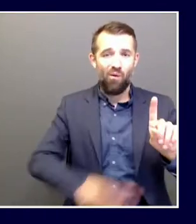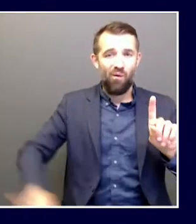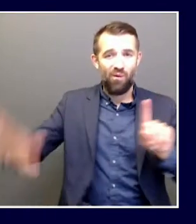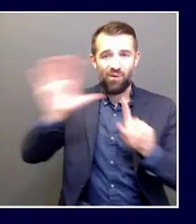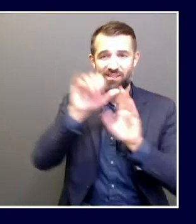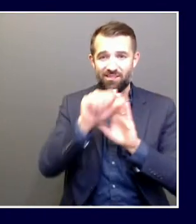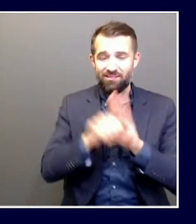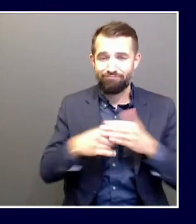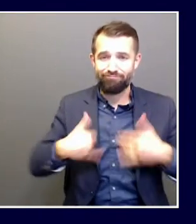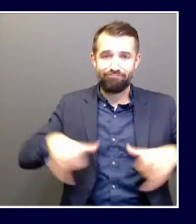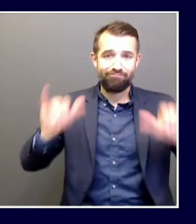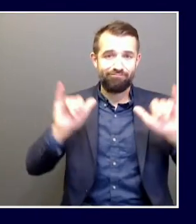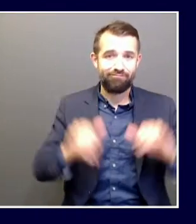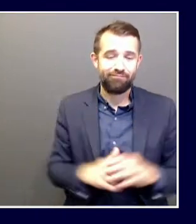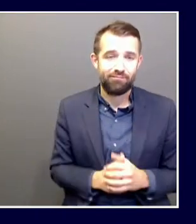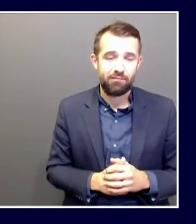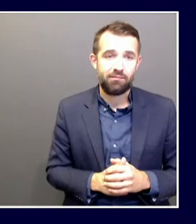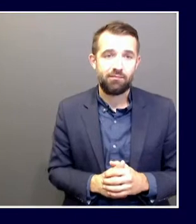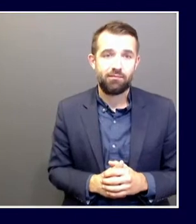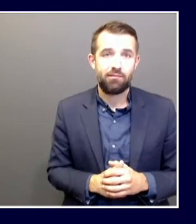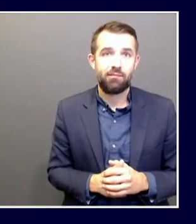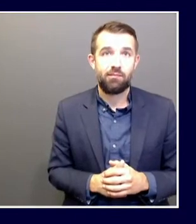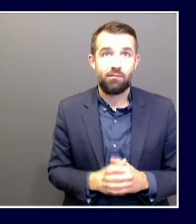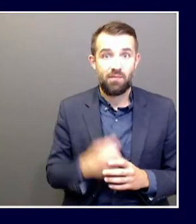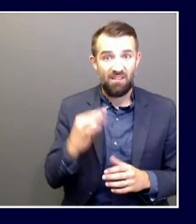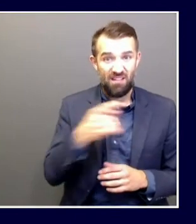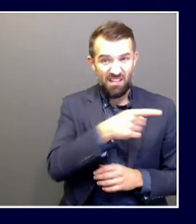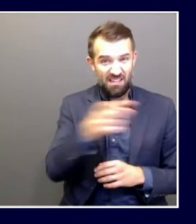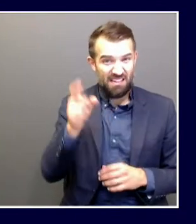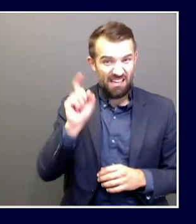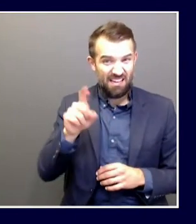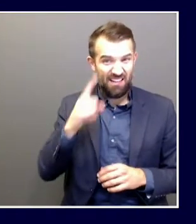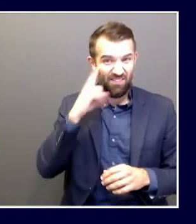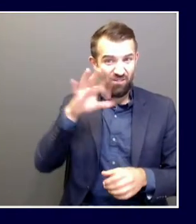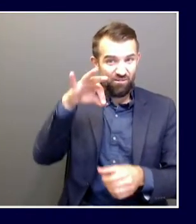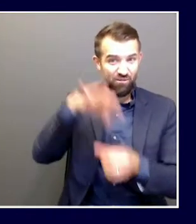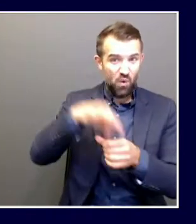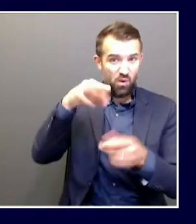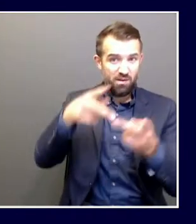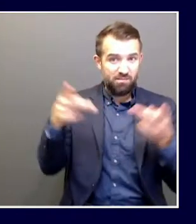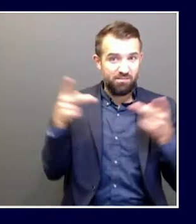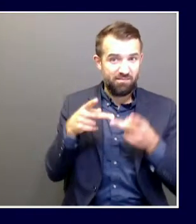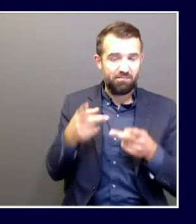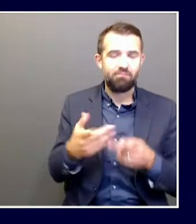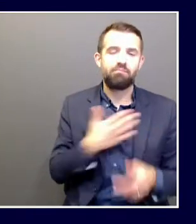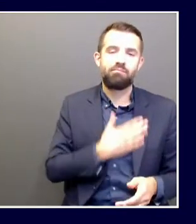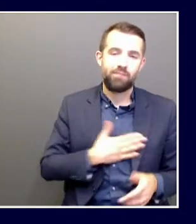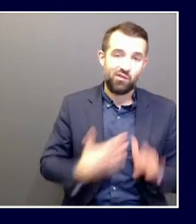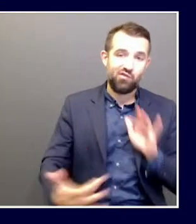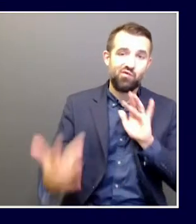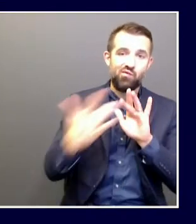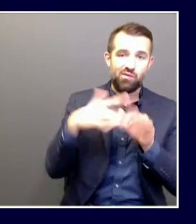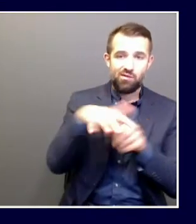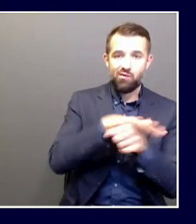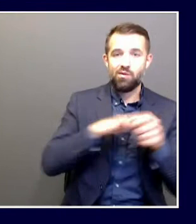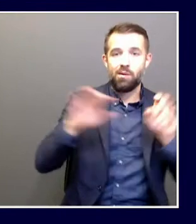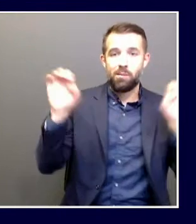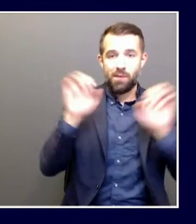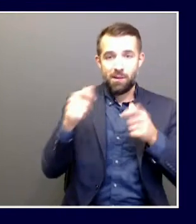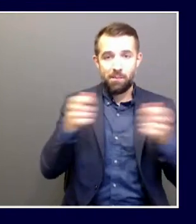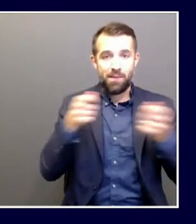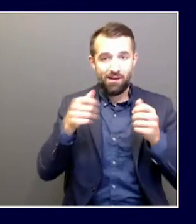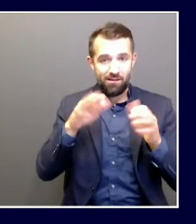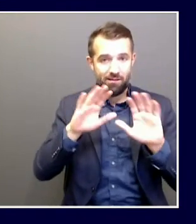or emergent basis to reach out to their local county officials to request that PPE. Great, thanks. And the other listener was